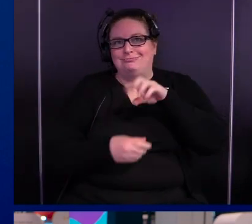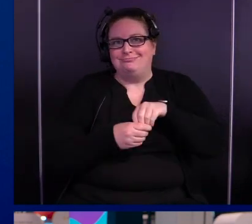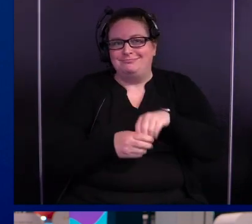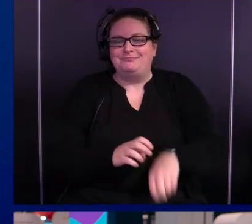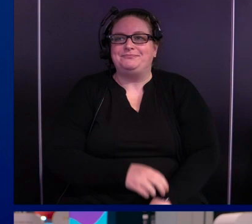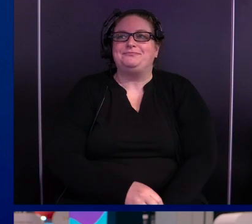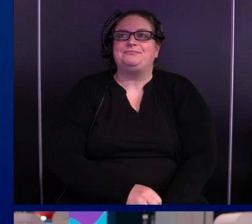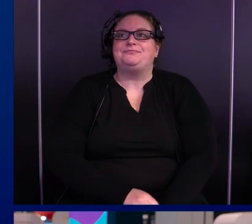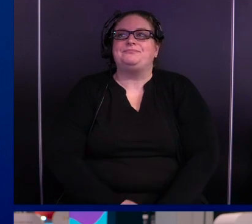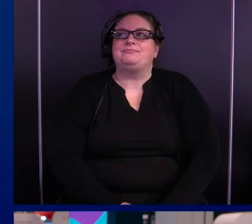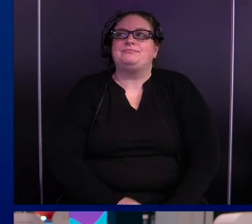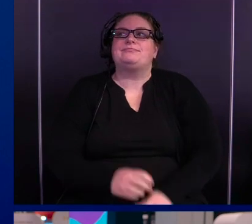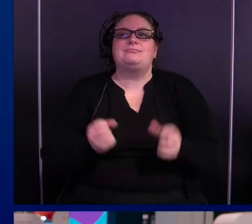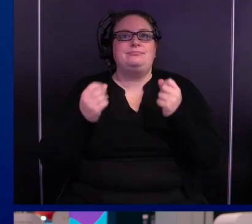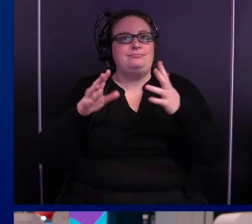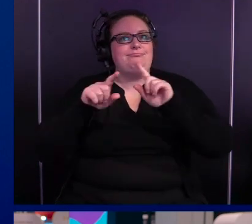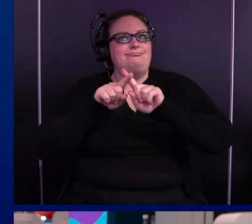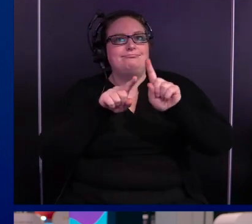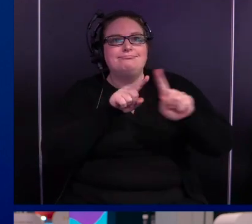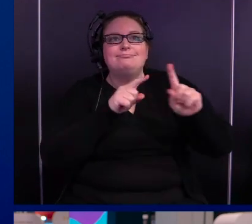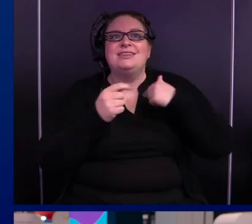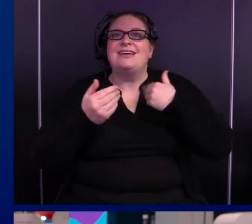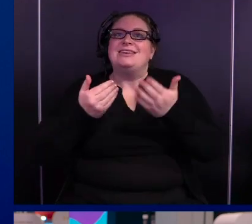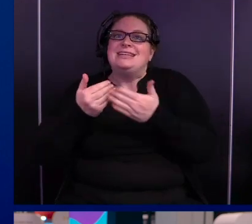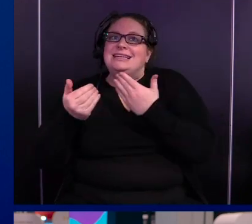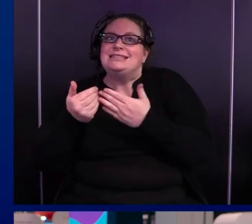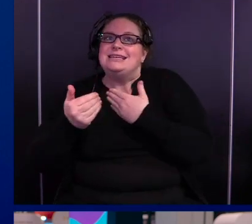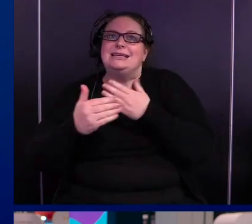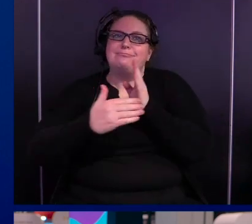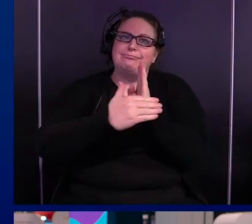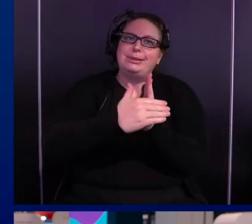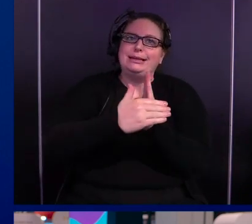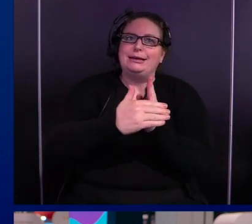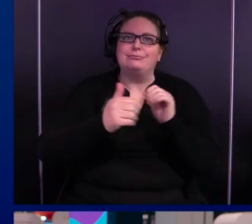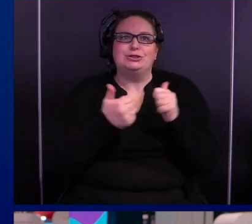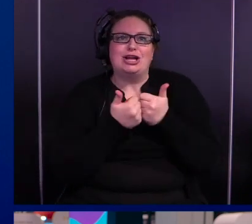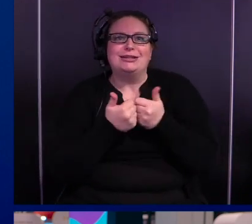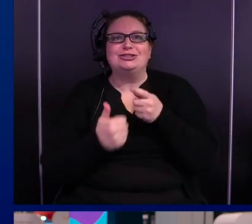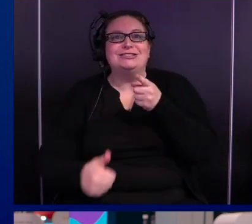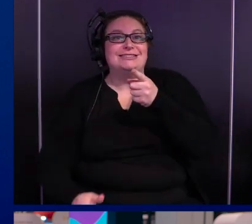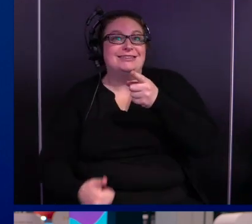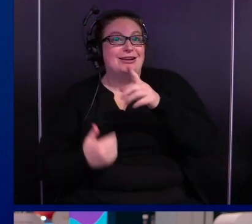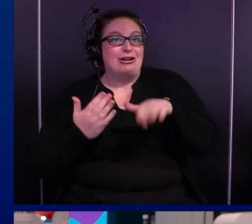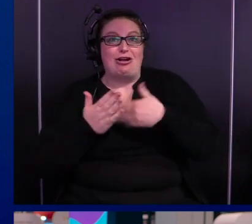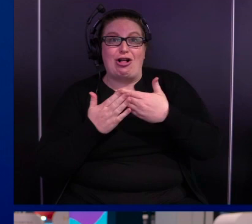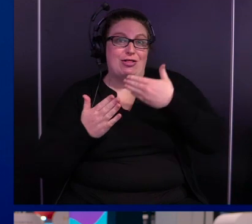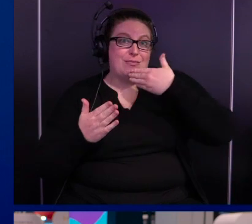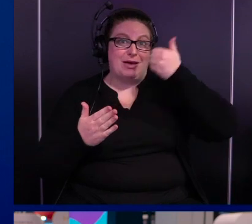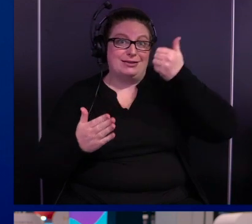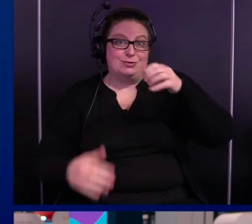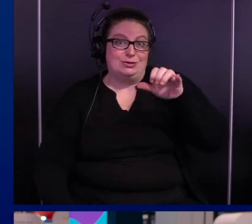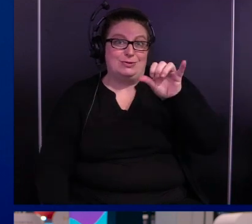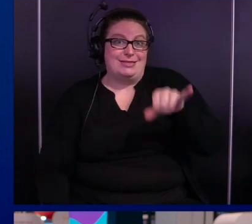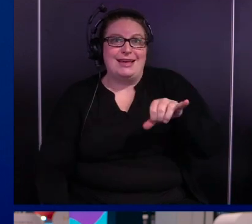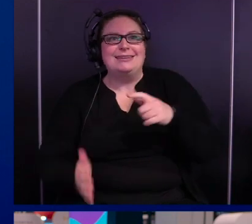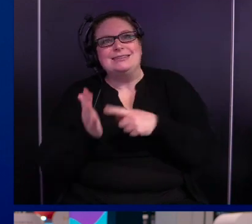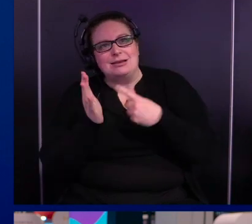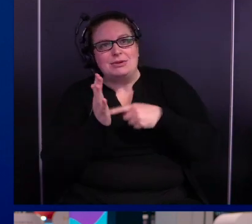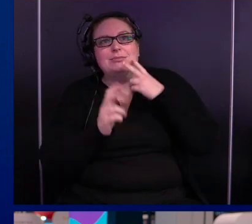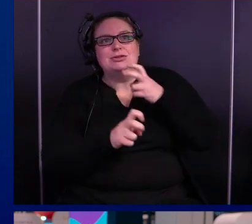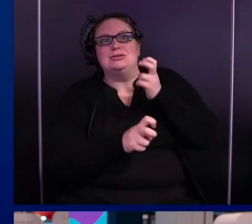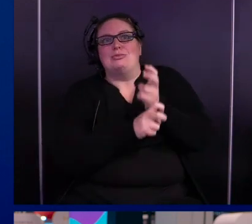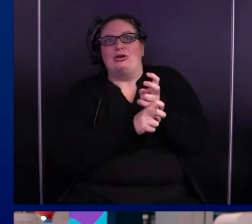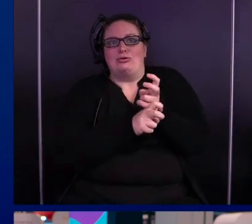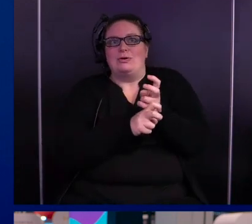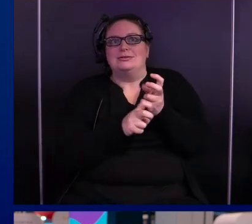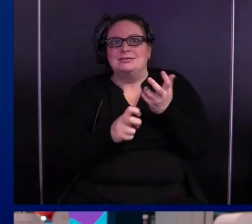there's a lot of different things. So you can see there's easy and medium challenges. I think in this one, just all of our best ones were that. A lot of times there's some hard ones out there.